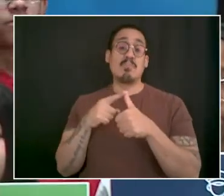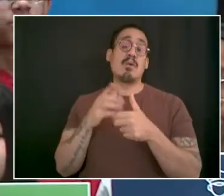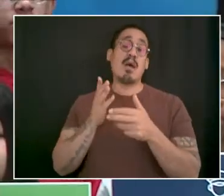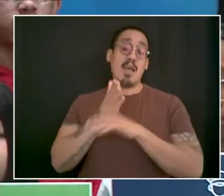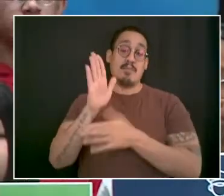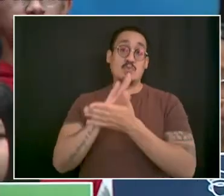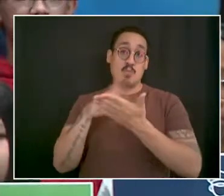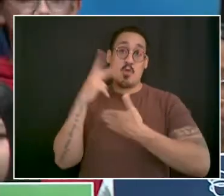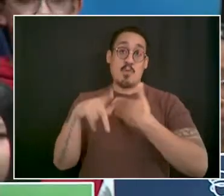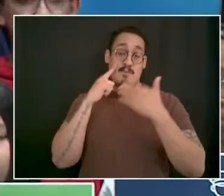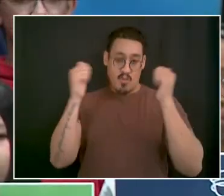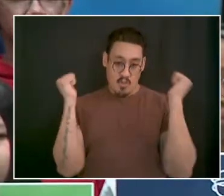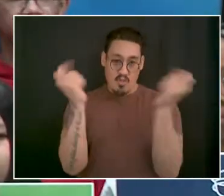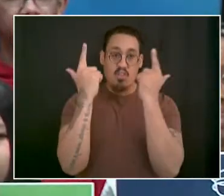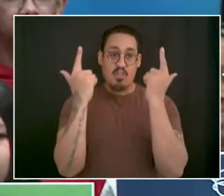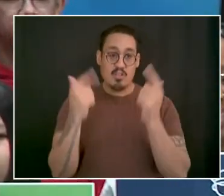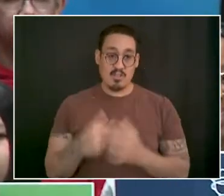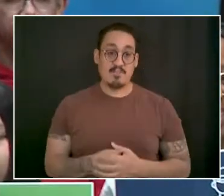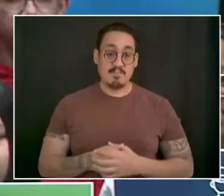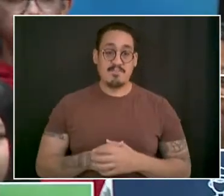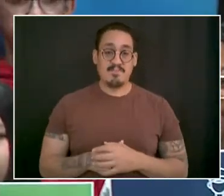all.